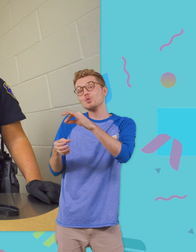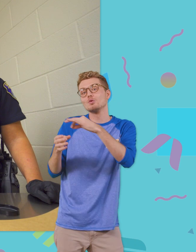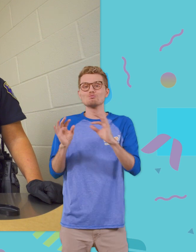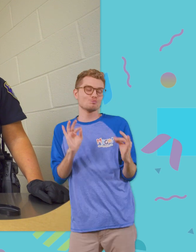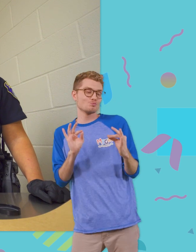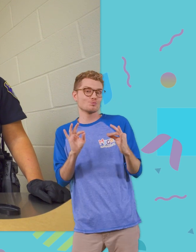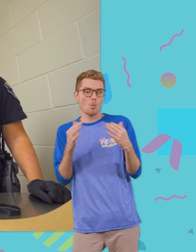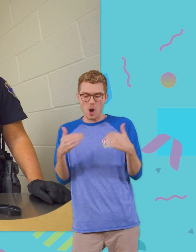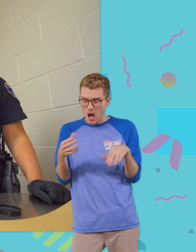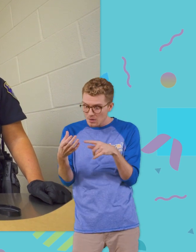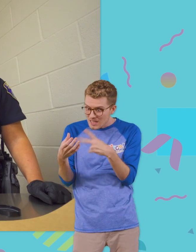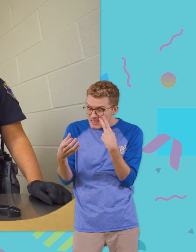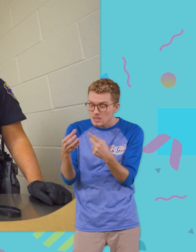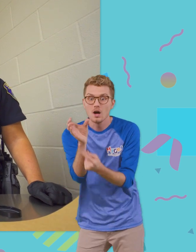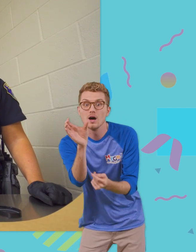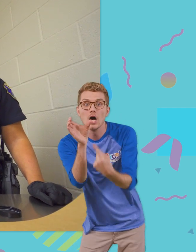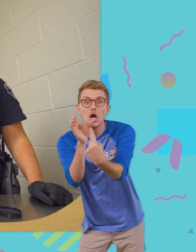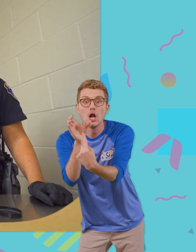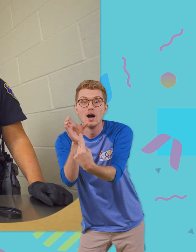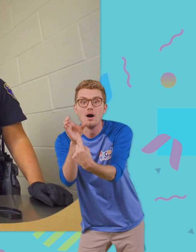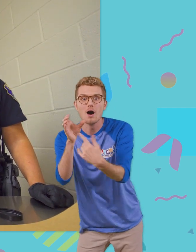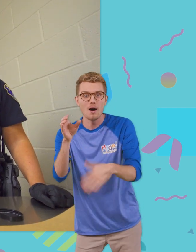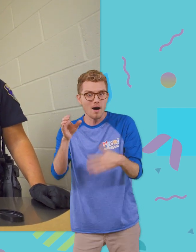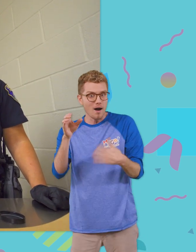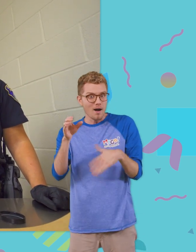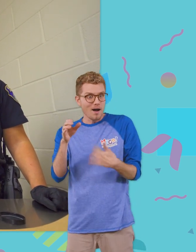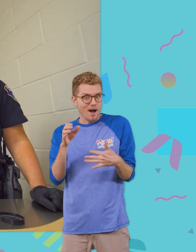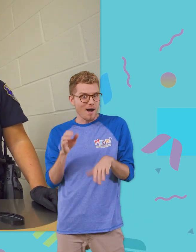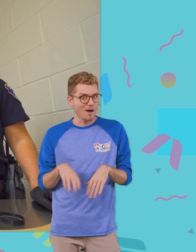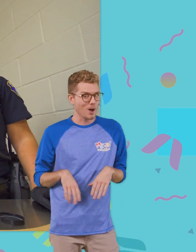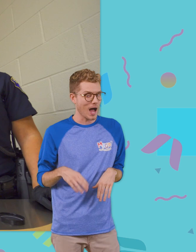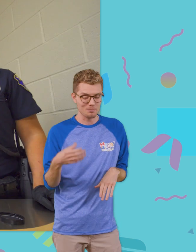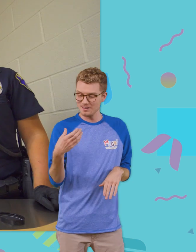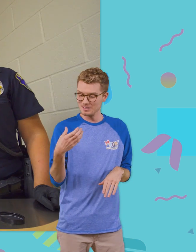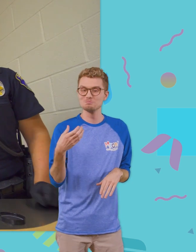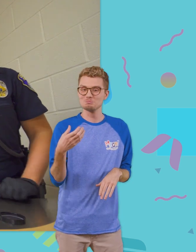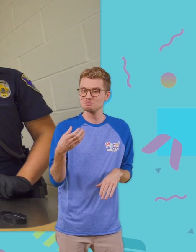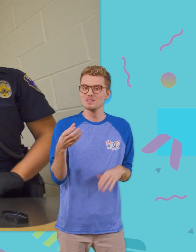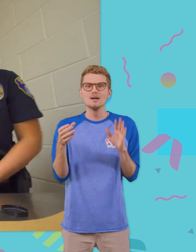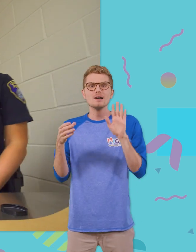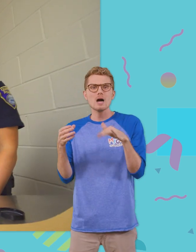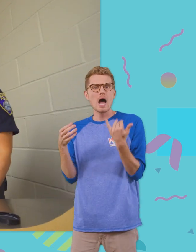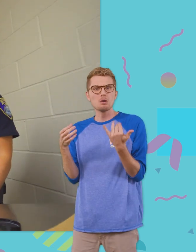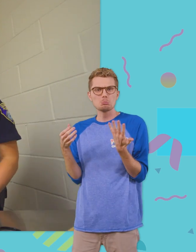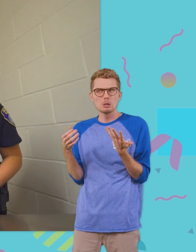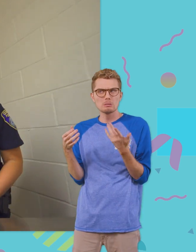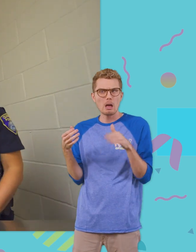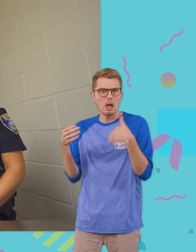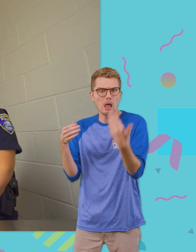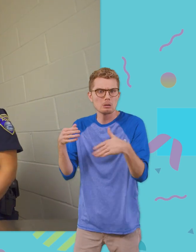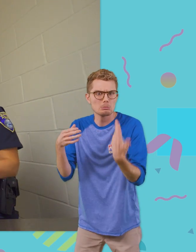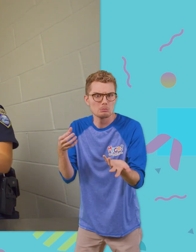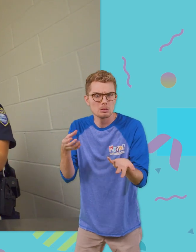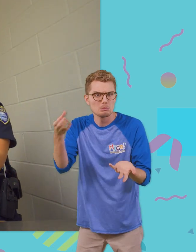All right. Whoa, it's showing something. Wow. All right. Okay, I'll take that. Okay. And next, you're